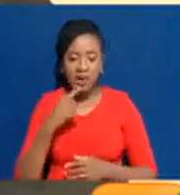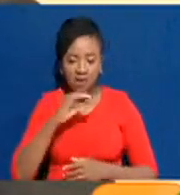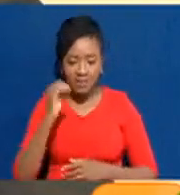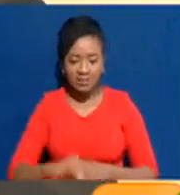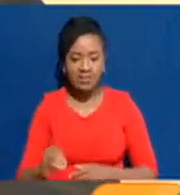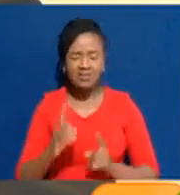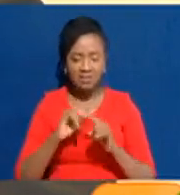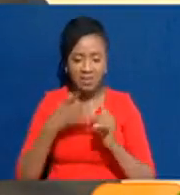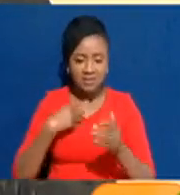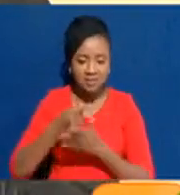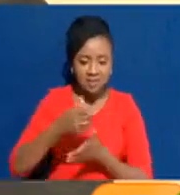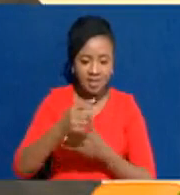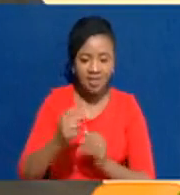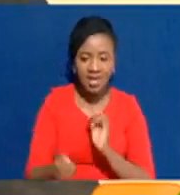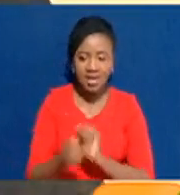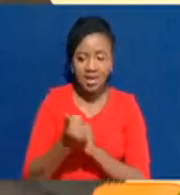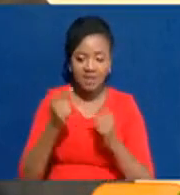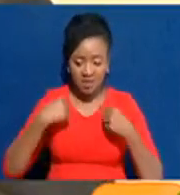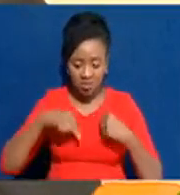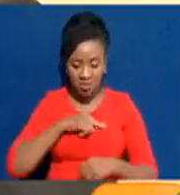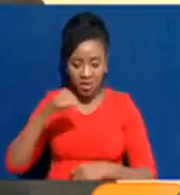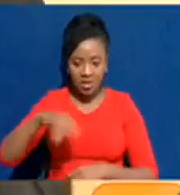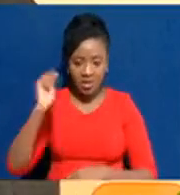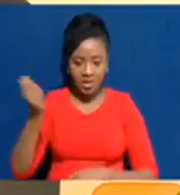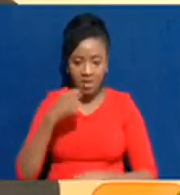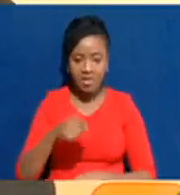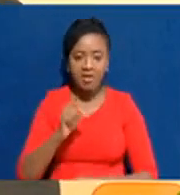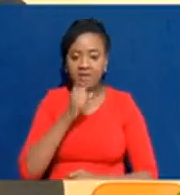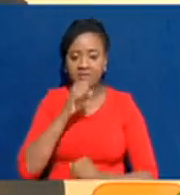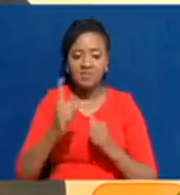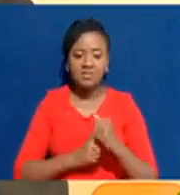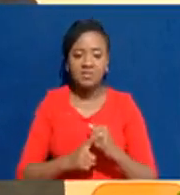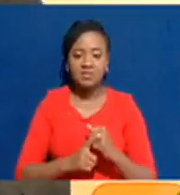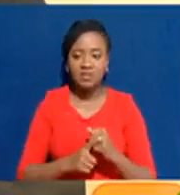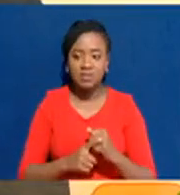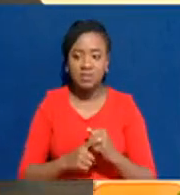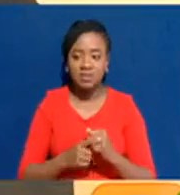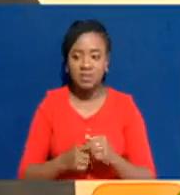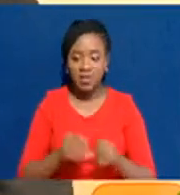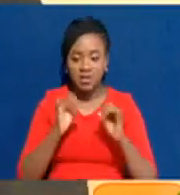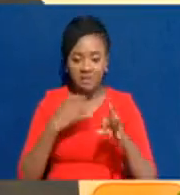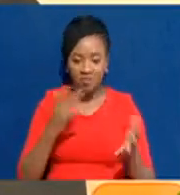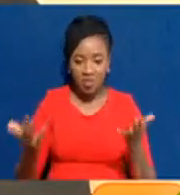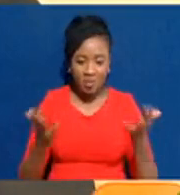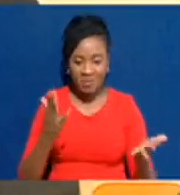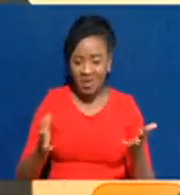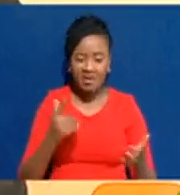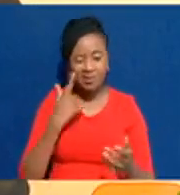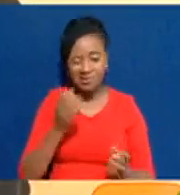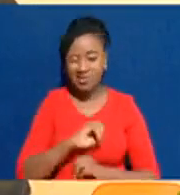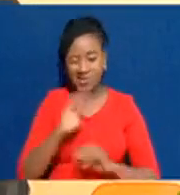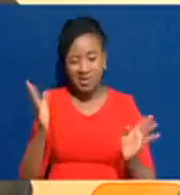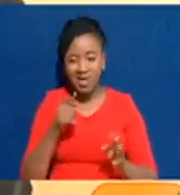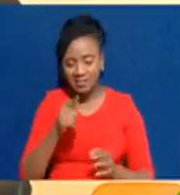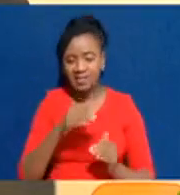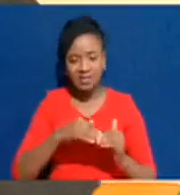is 11. Our debt servicing to revenues this year is 56. So if you measure those, it already tells you that it is a